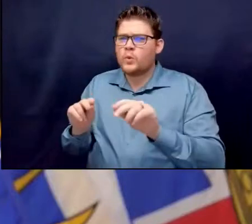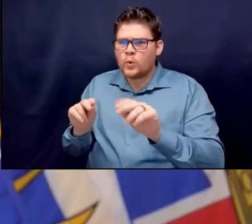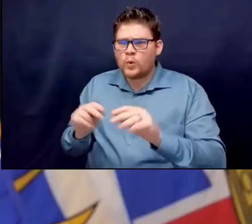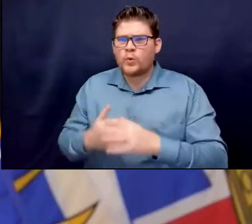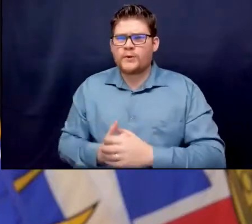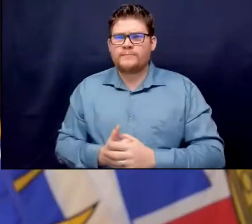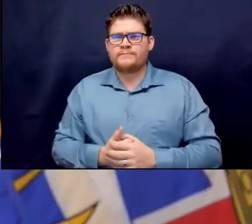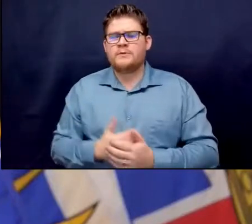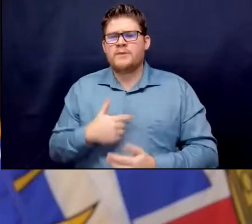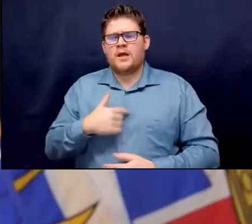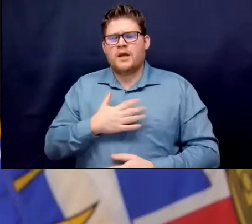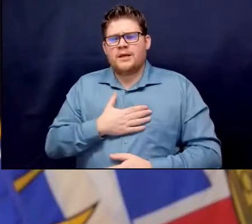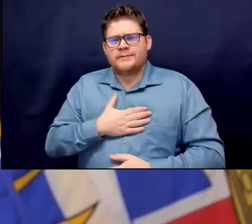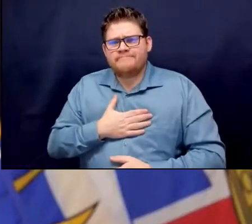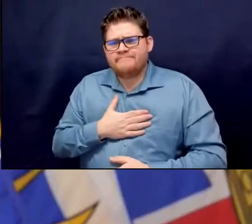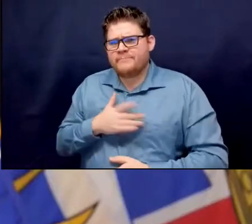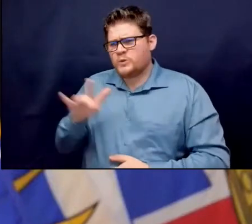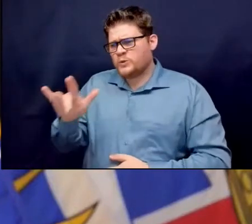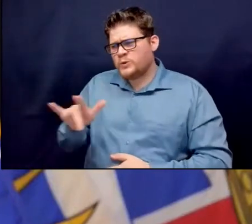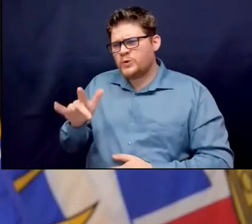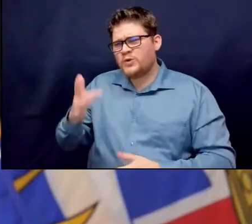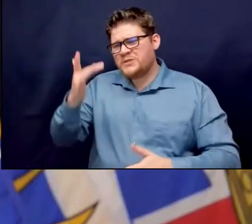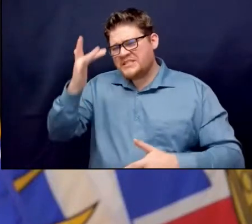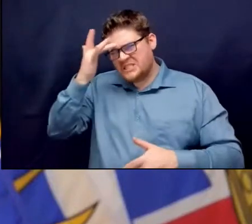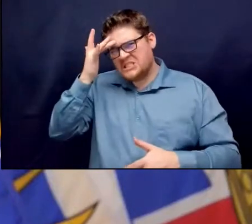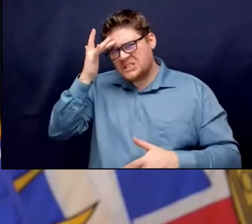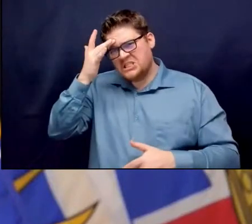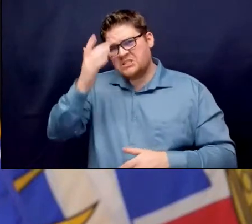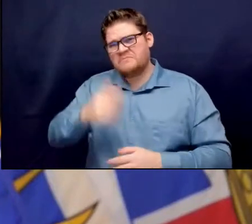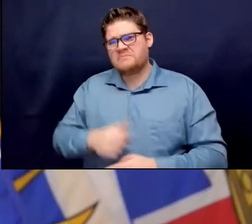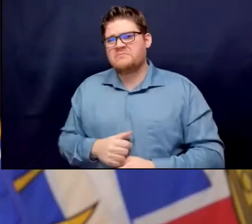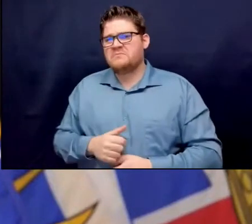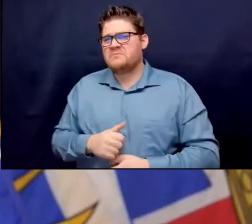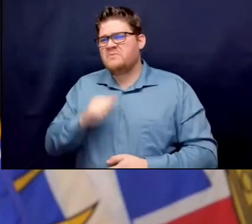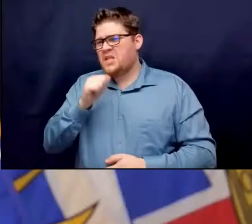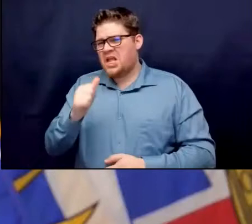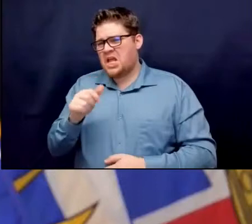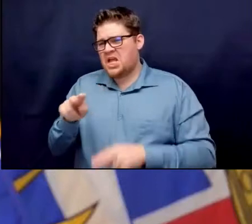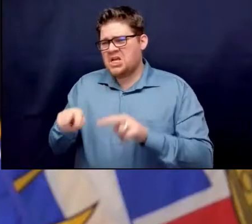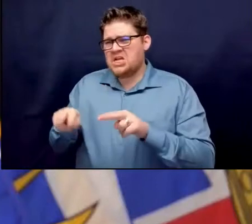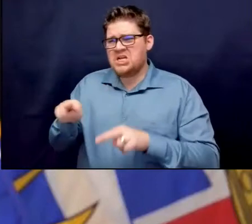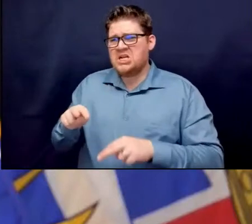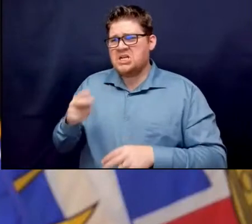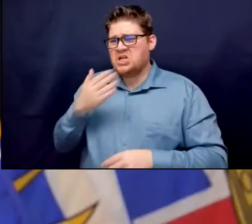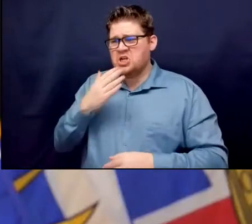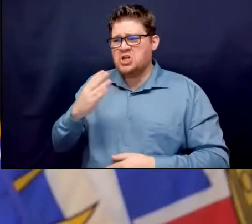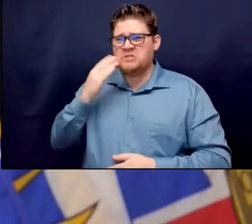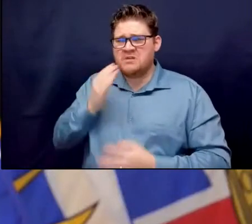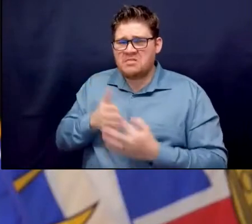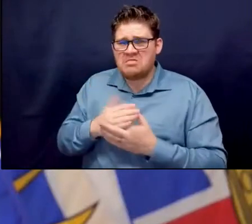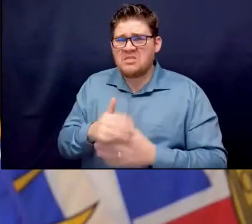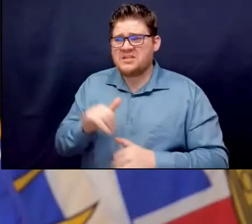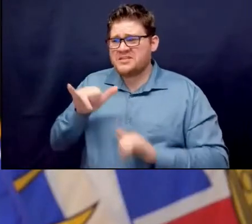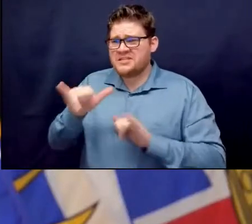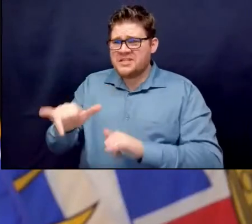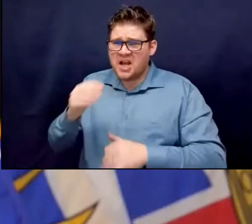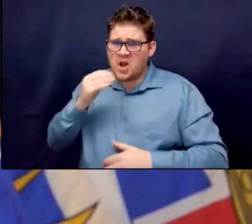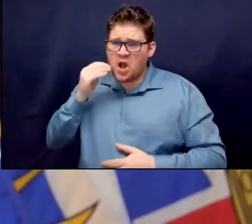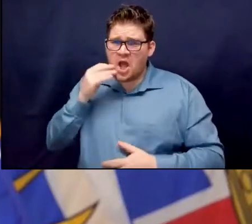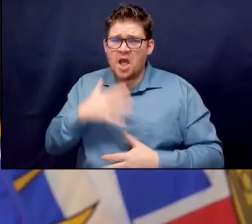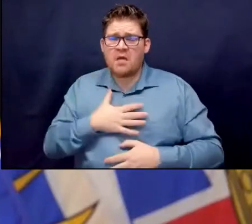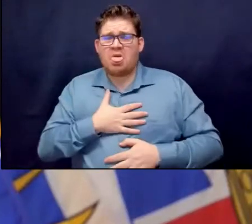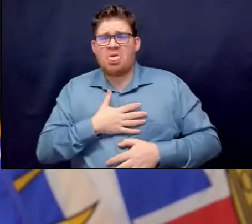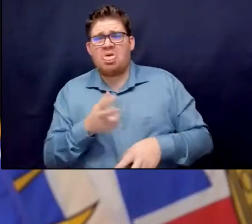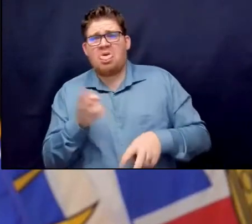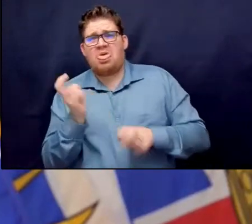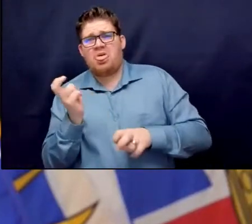challenging time right now. We're learning more about this. There are some people who are still more likely to get severe disease.